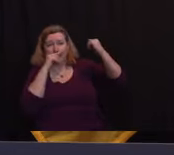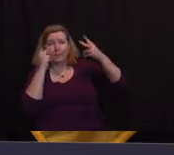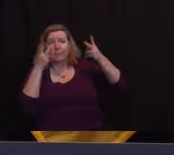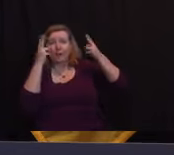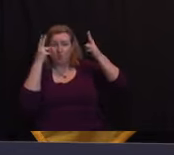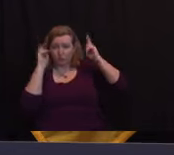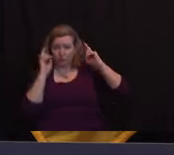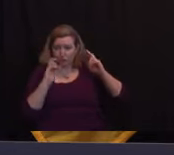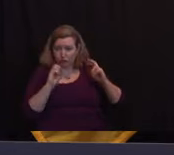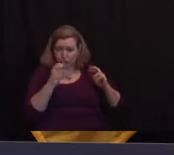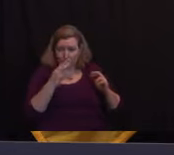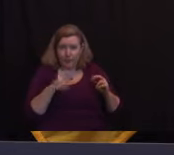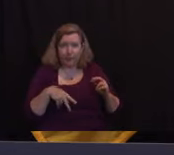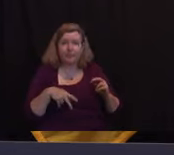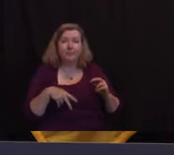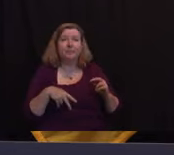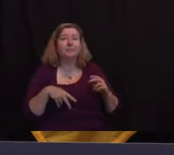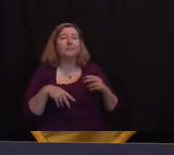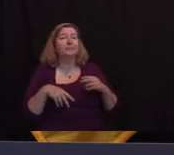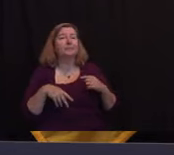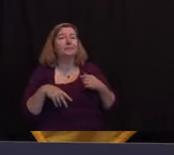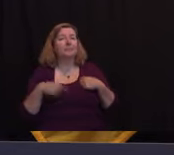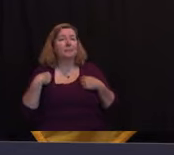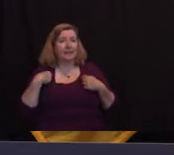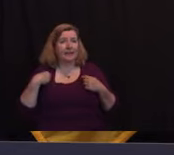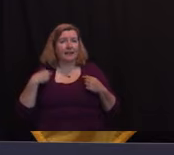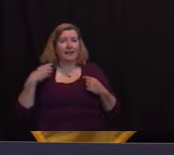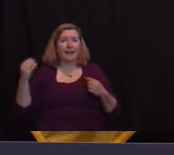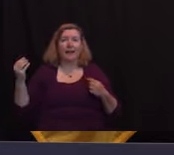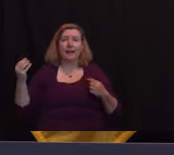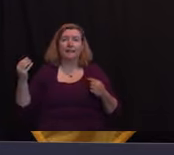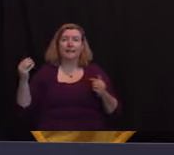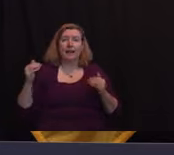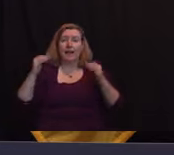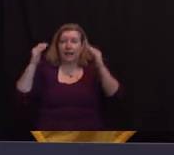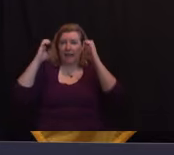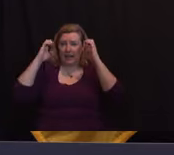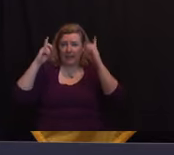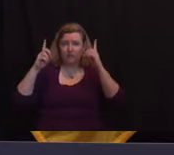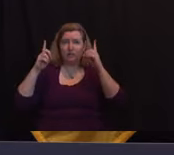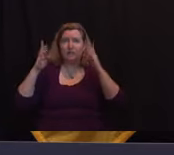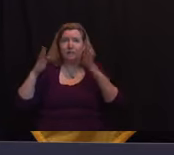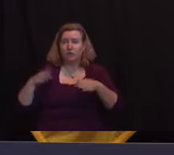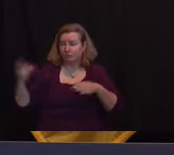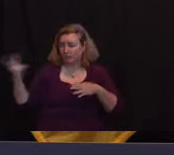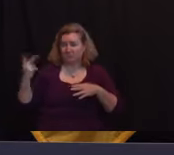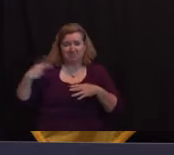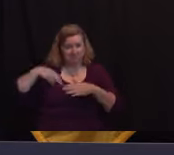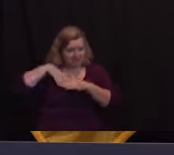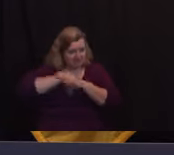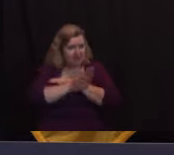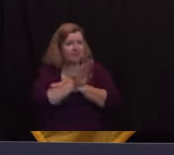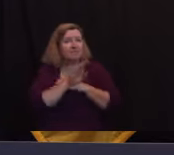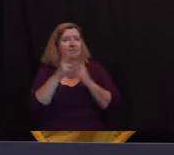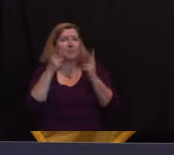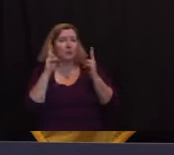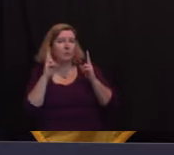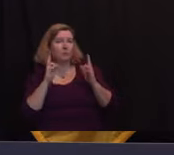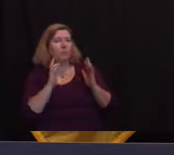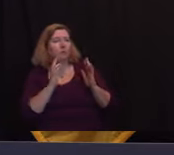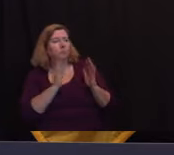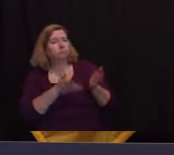Higher Education, and we had a great conversation, but it was a sobering one in the respect it was about,